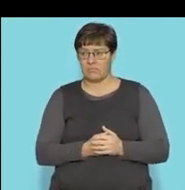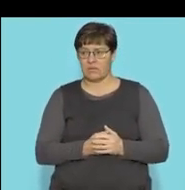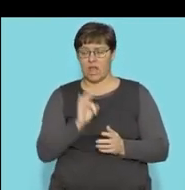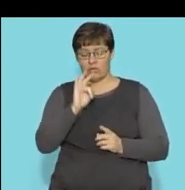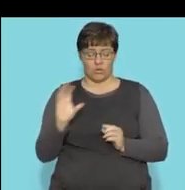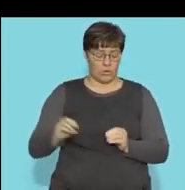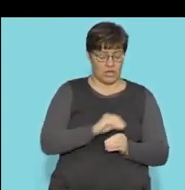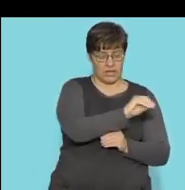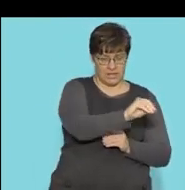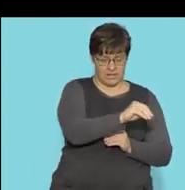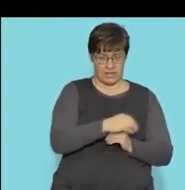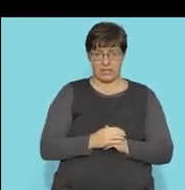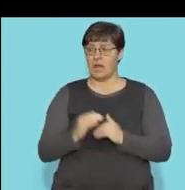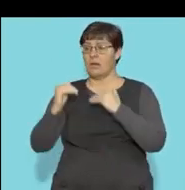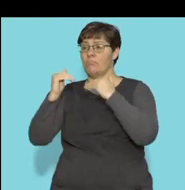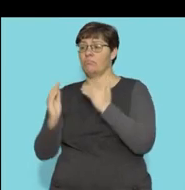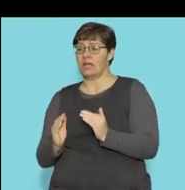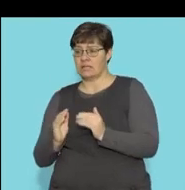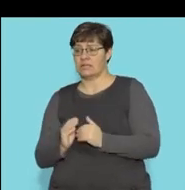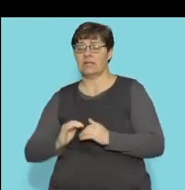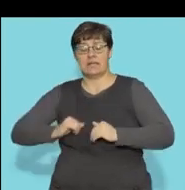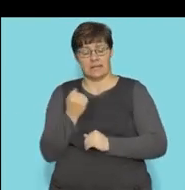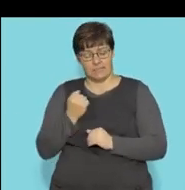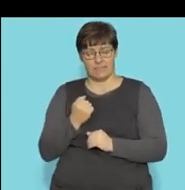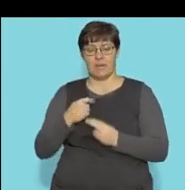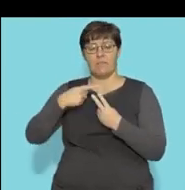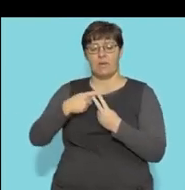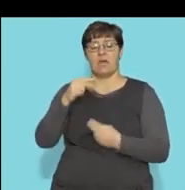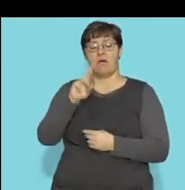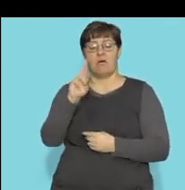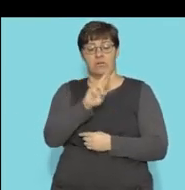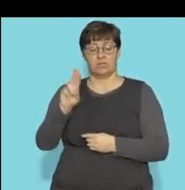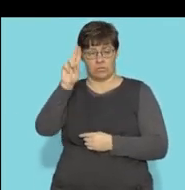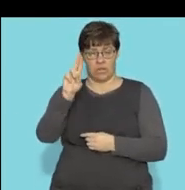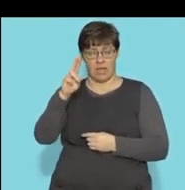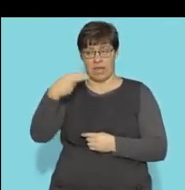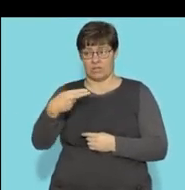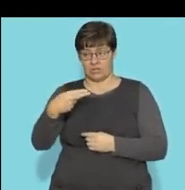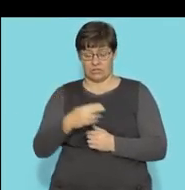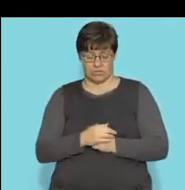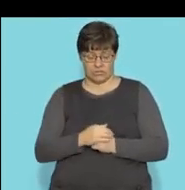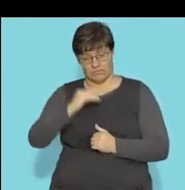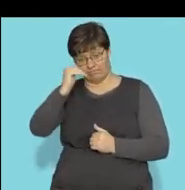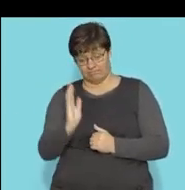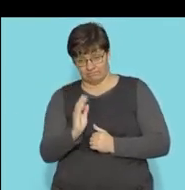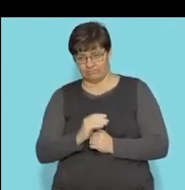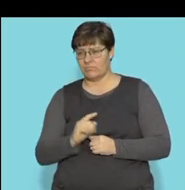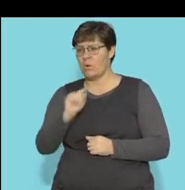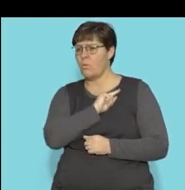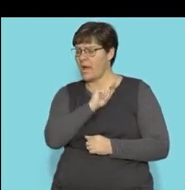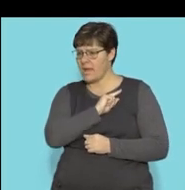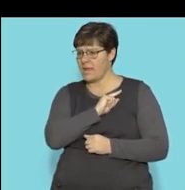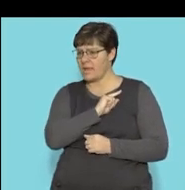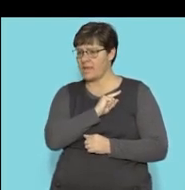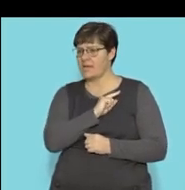3 out at the front, and in the bracket, I'm going to keep my pi r squared h. The reason why I've